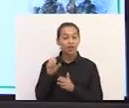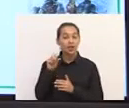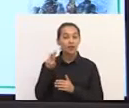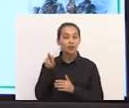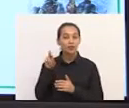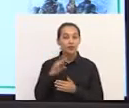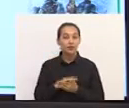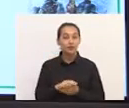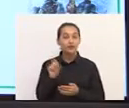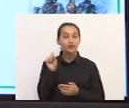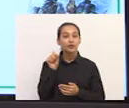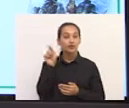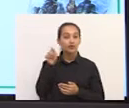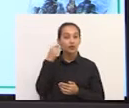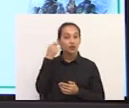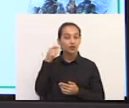Jangnoma dostonlari.